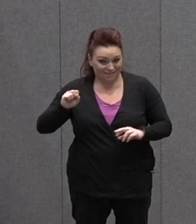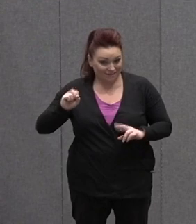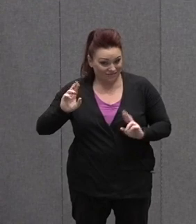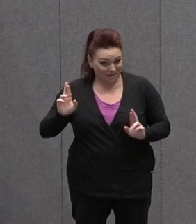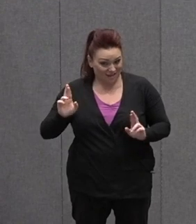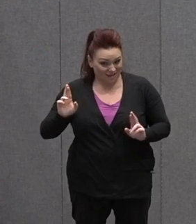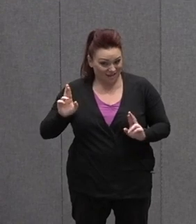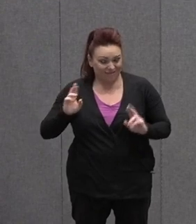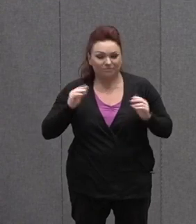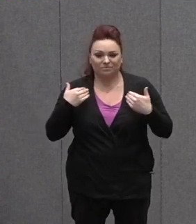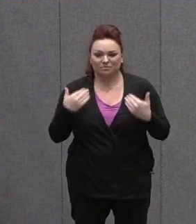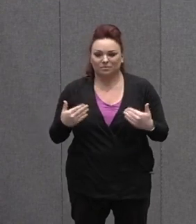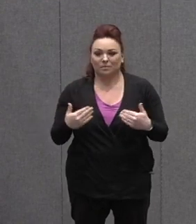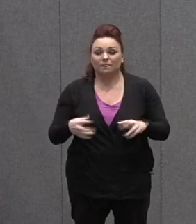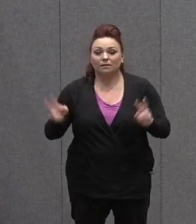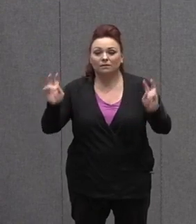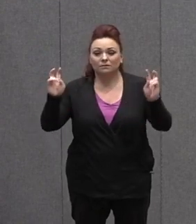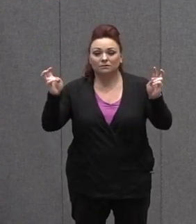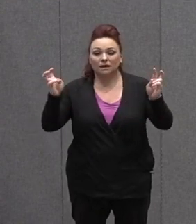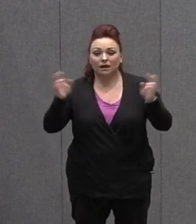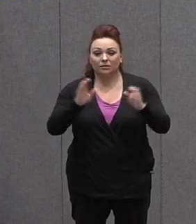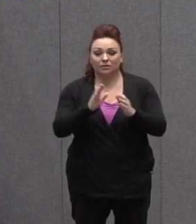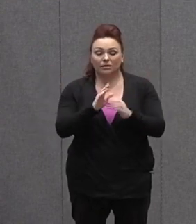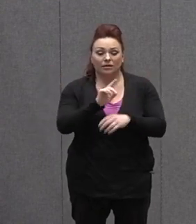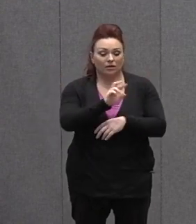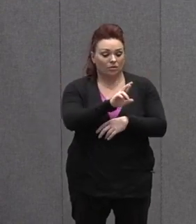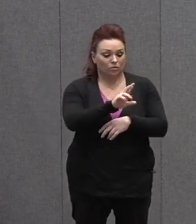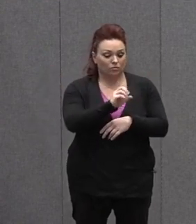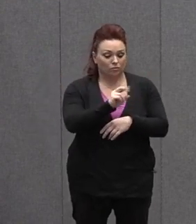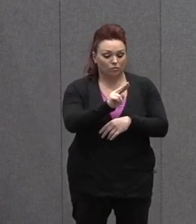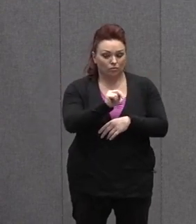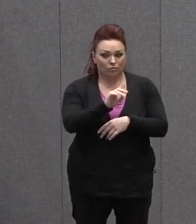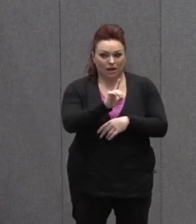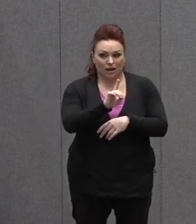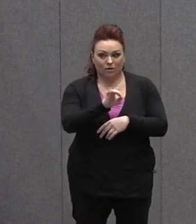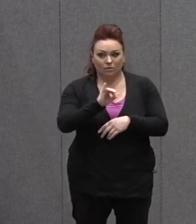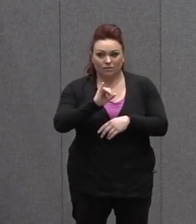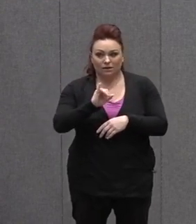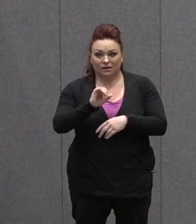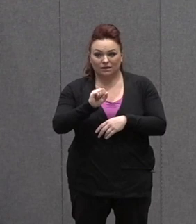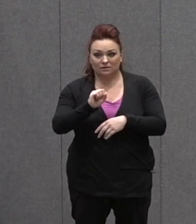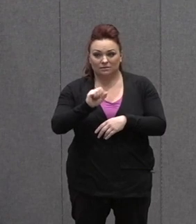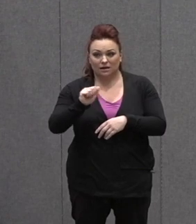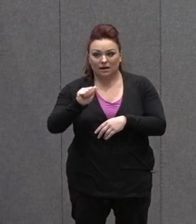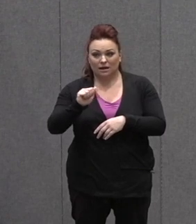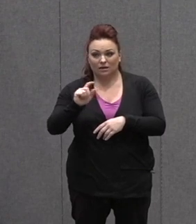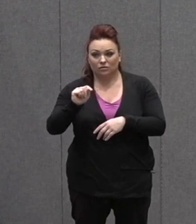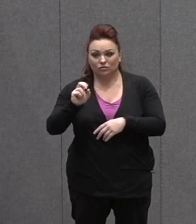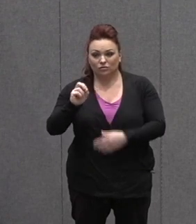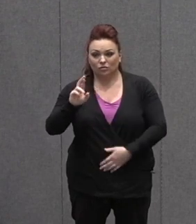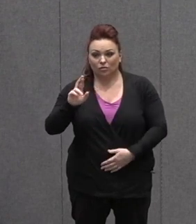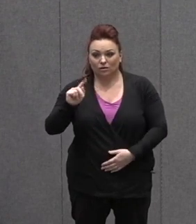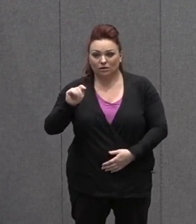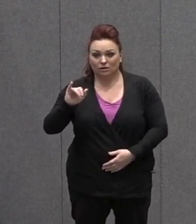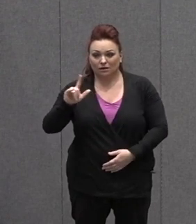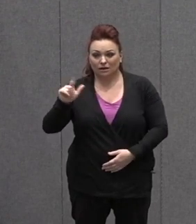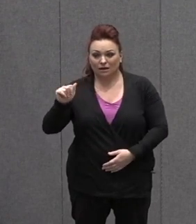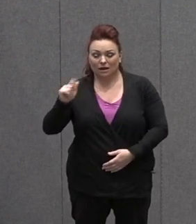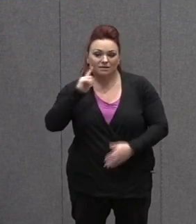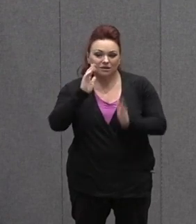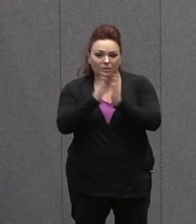going. The title of the book is called Round is a Tortilla. It's a book of shapes. And it's written by